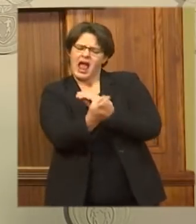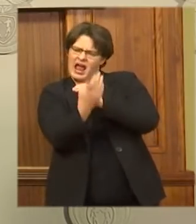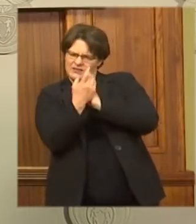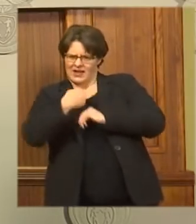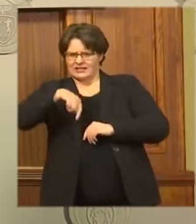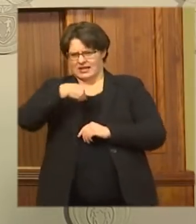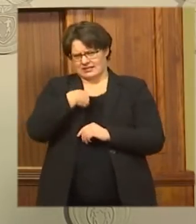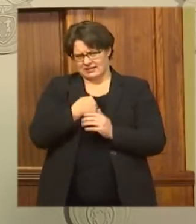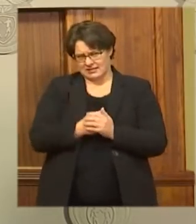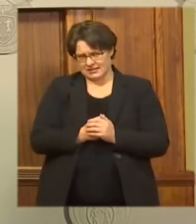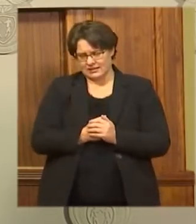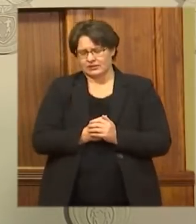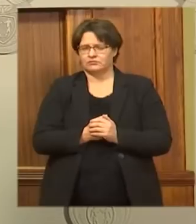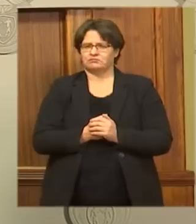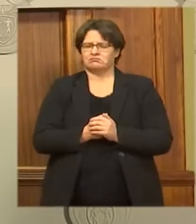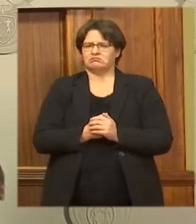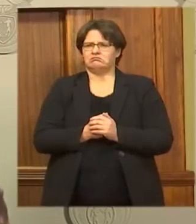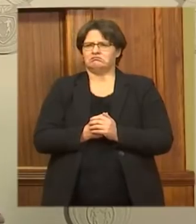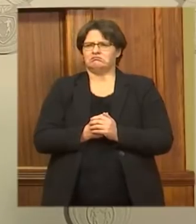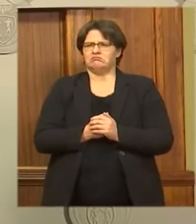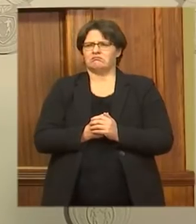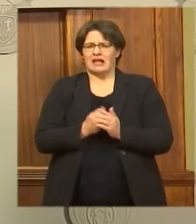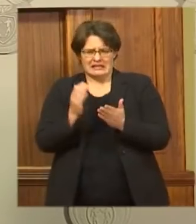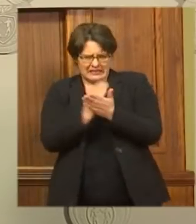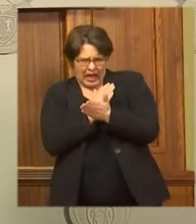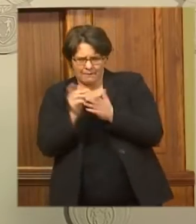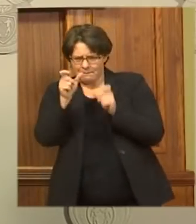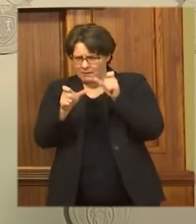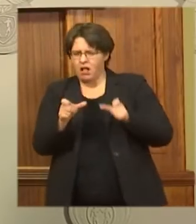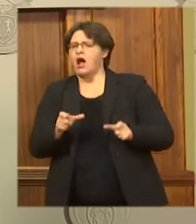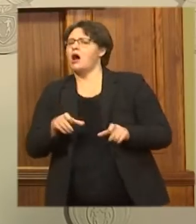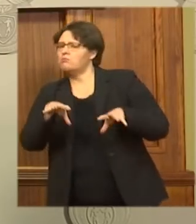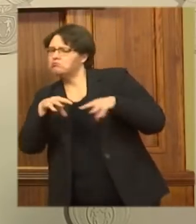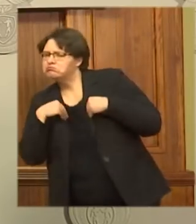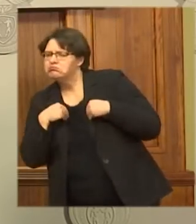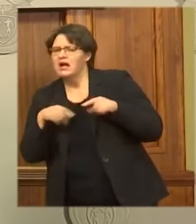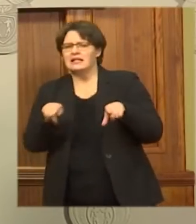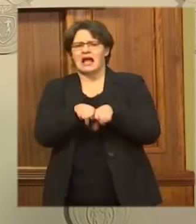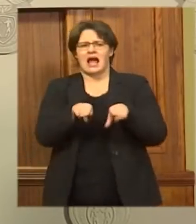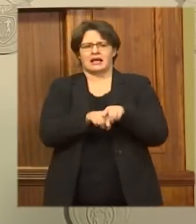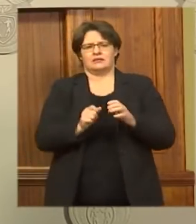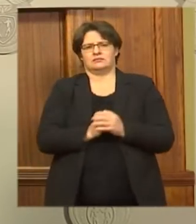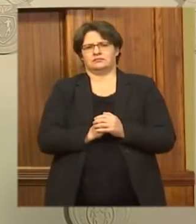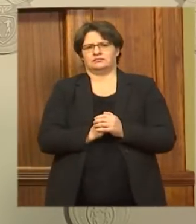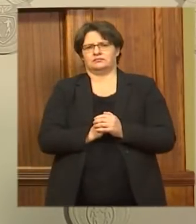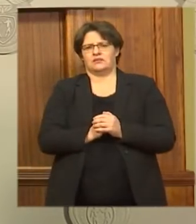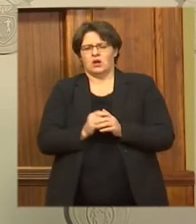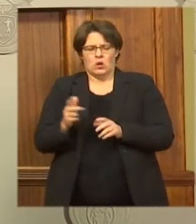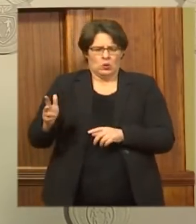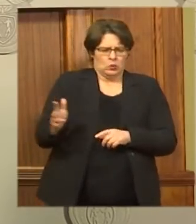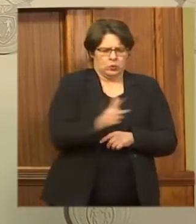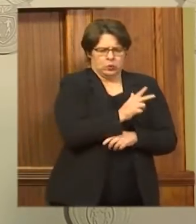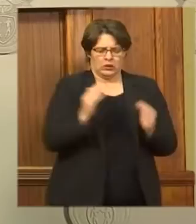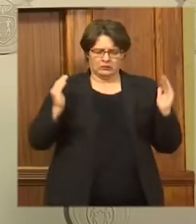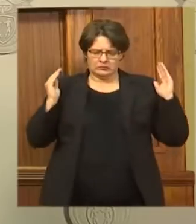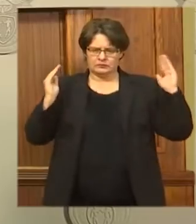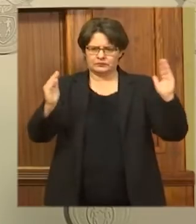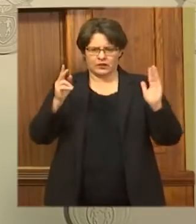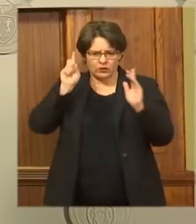interventions which some people are embarking on, such as setting up fumigation